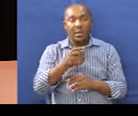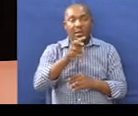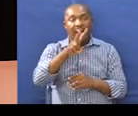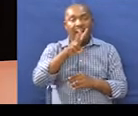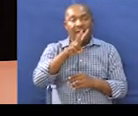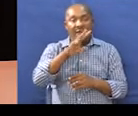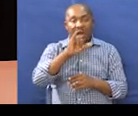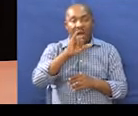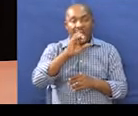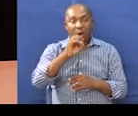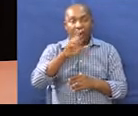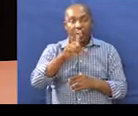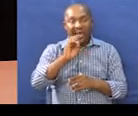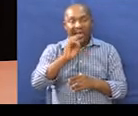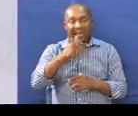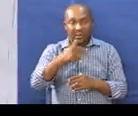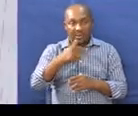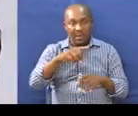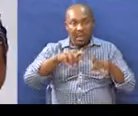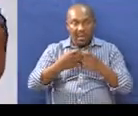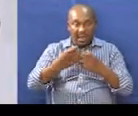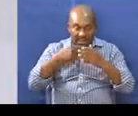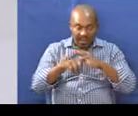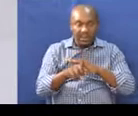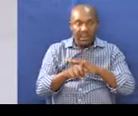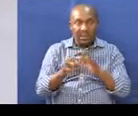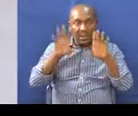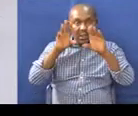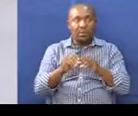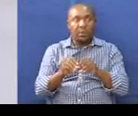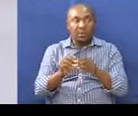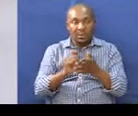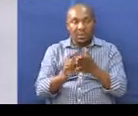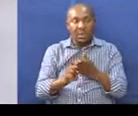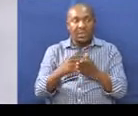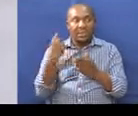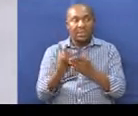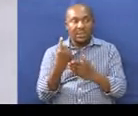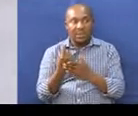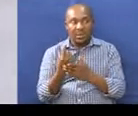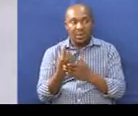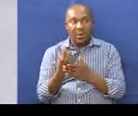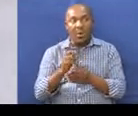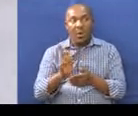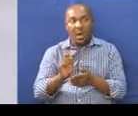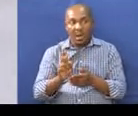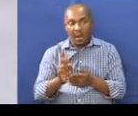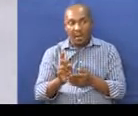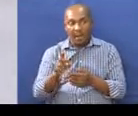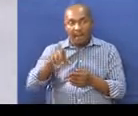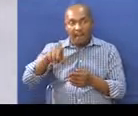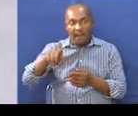writing, remember to write only single color, purple, or you may write violet.